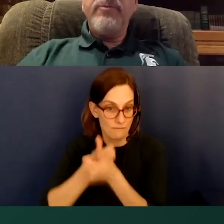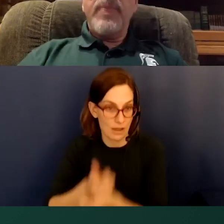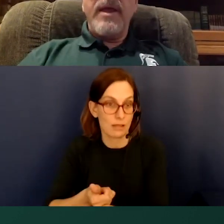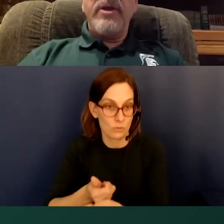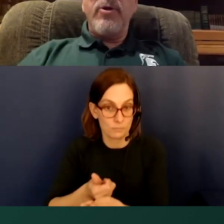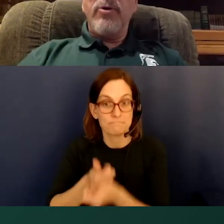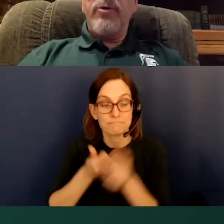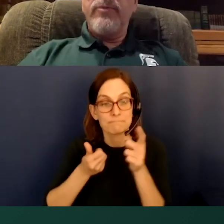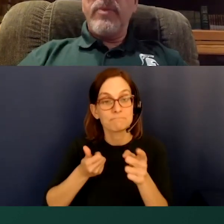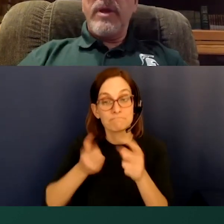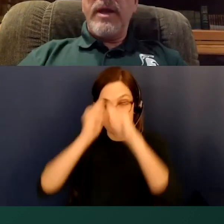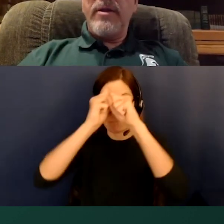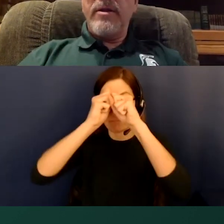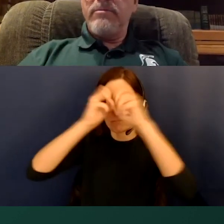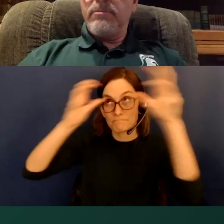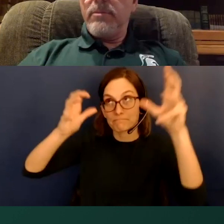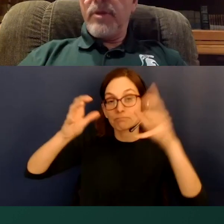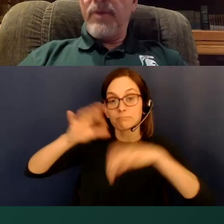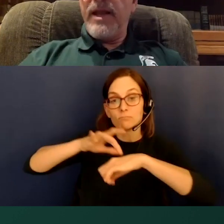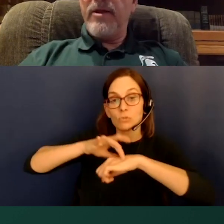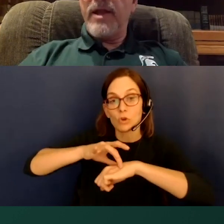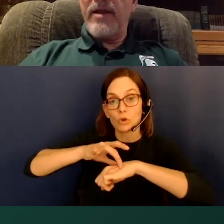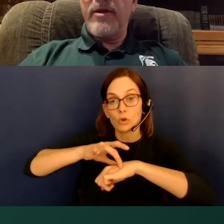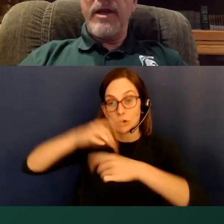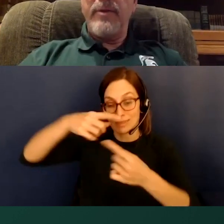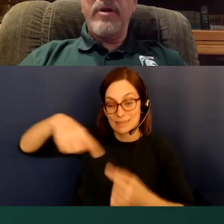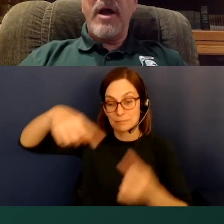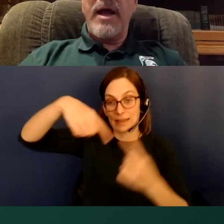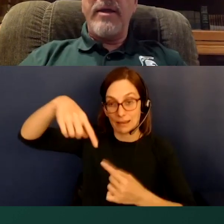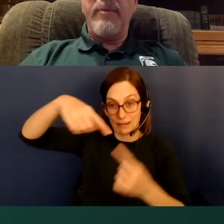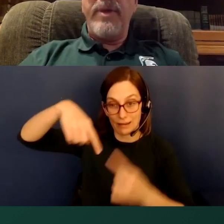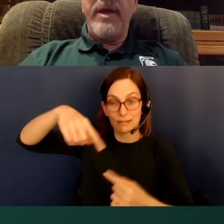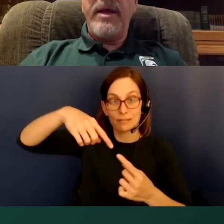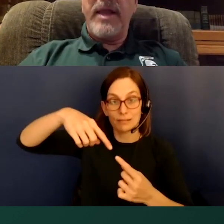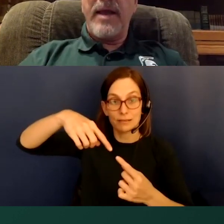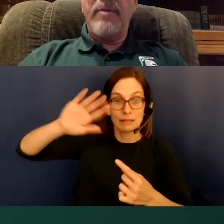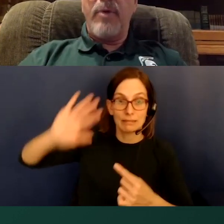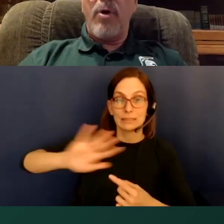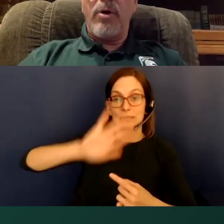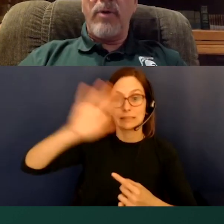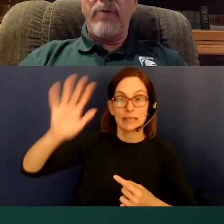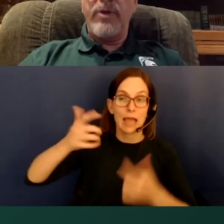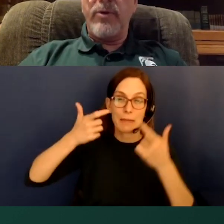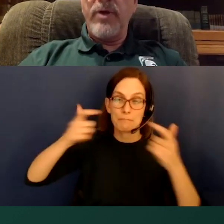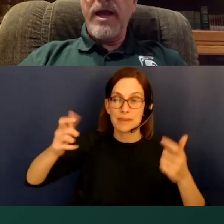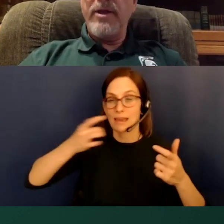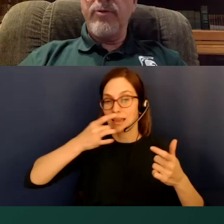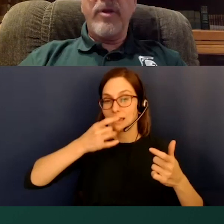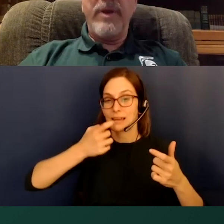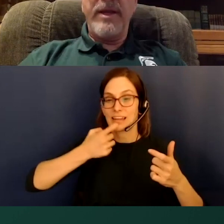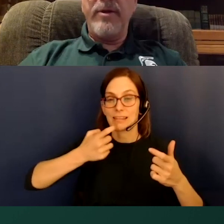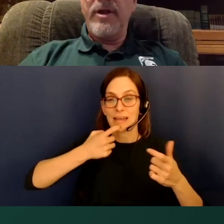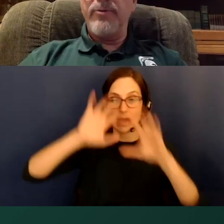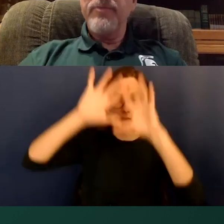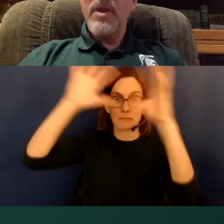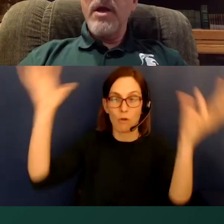Imagine that the Earth is spinning on its axis and the sky is a big glass ball around the Earth, and the Earth is